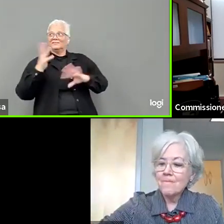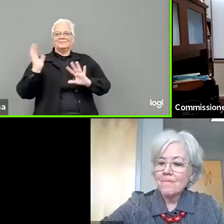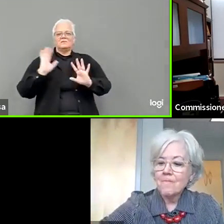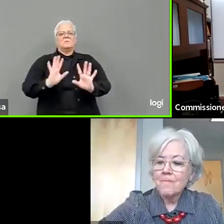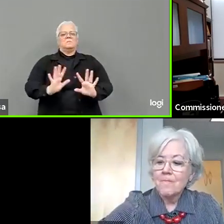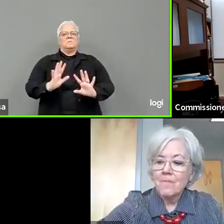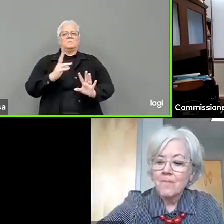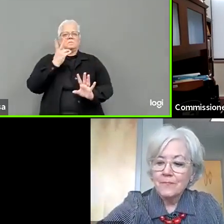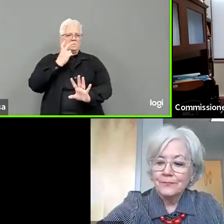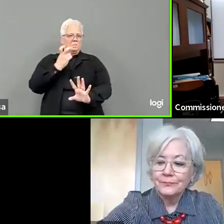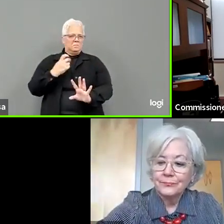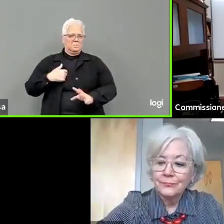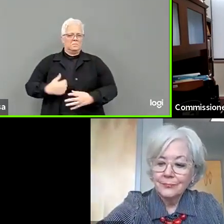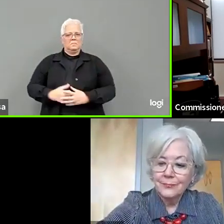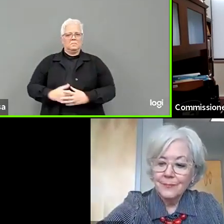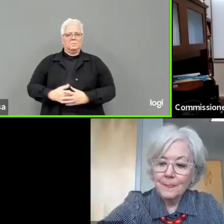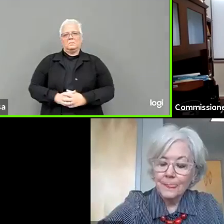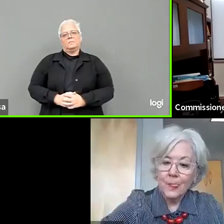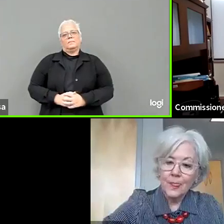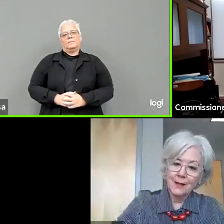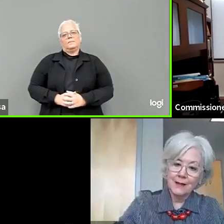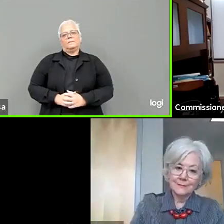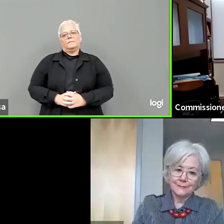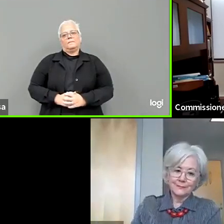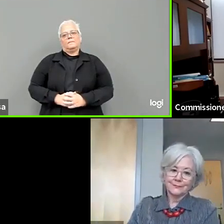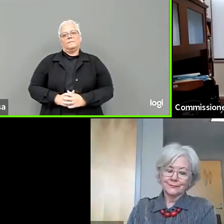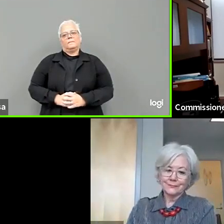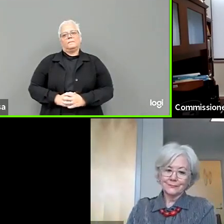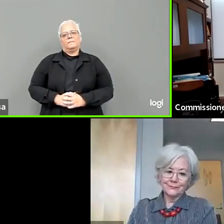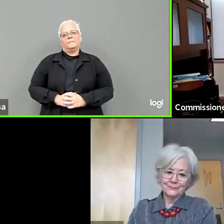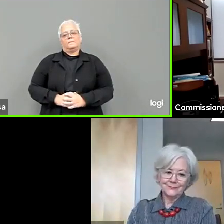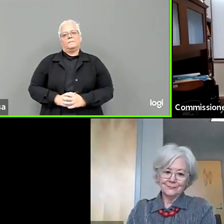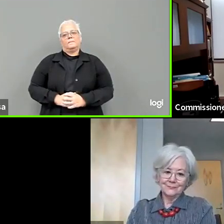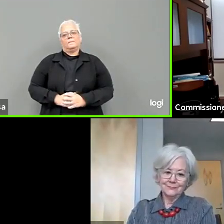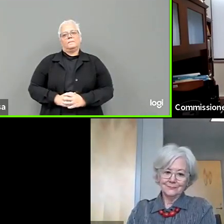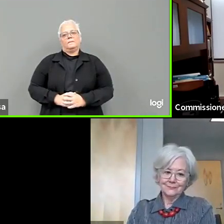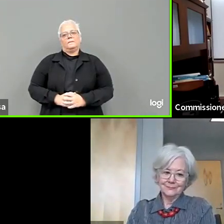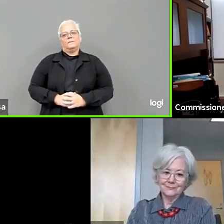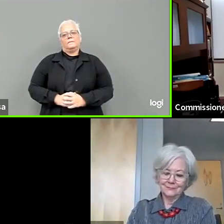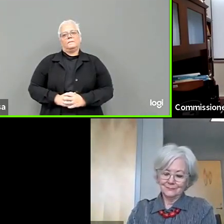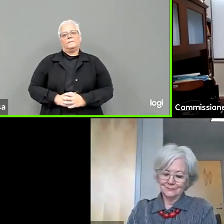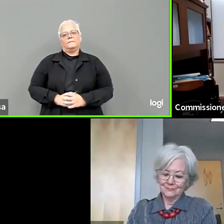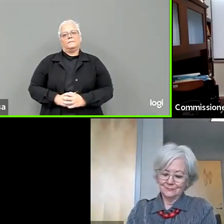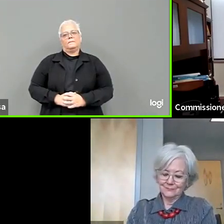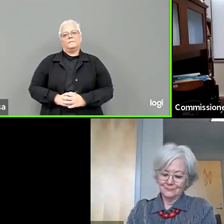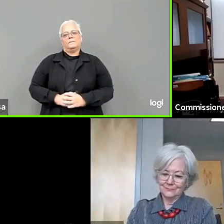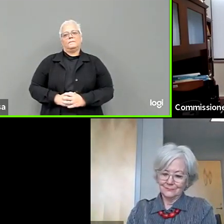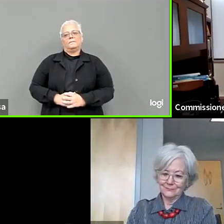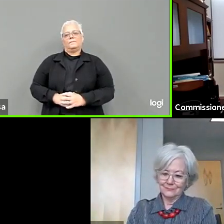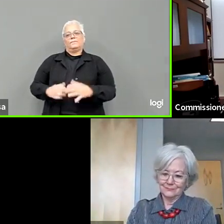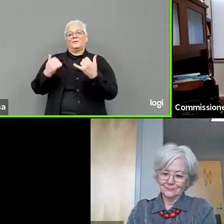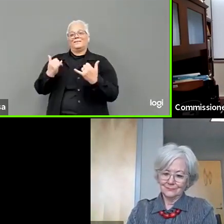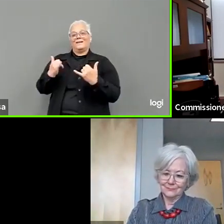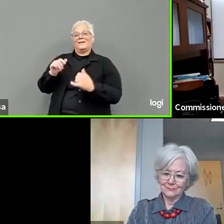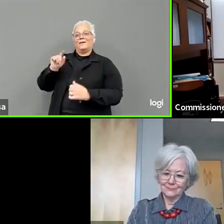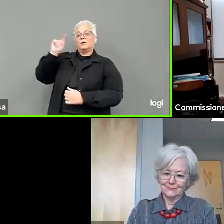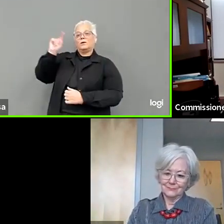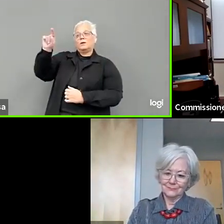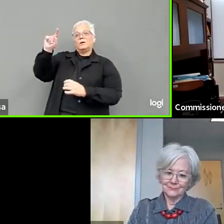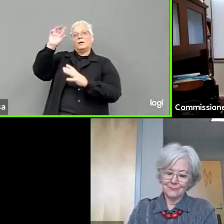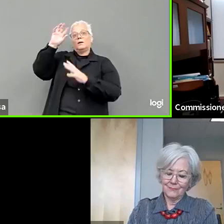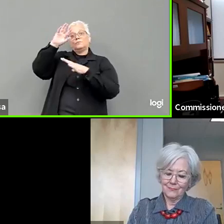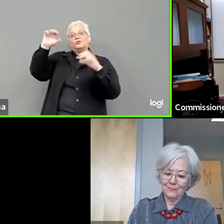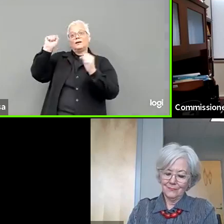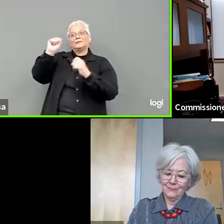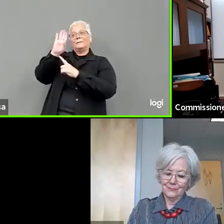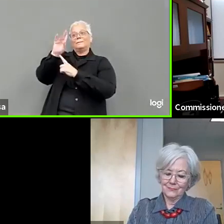other needs. Are you hopeful Tulsa will get a piece of this, and will any piece we get be enough to make a difference with the